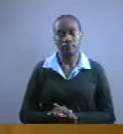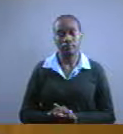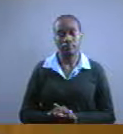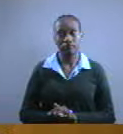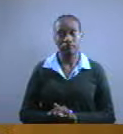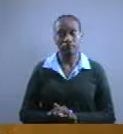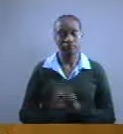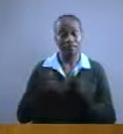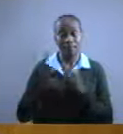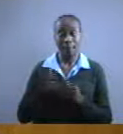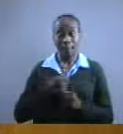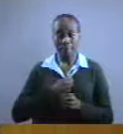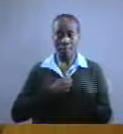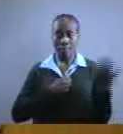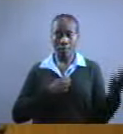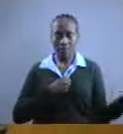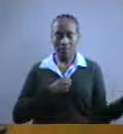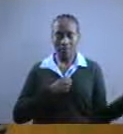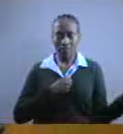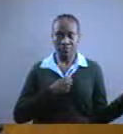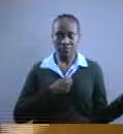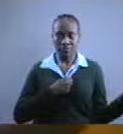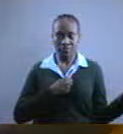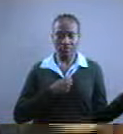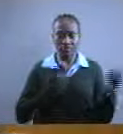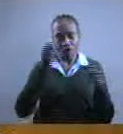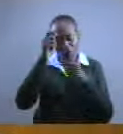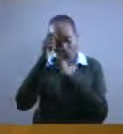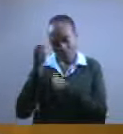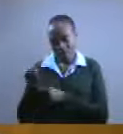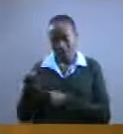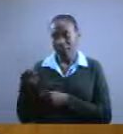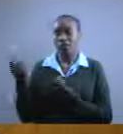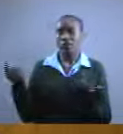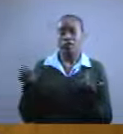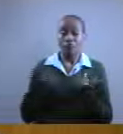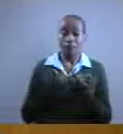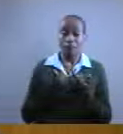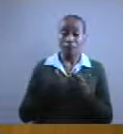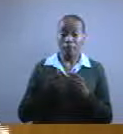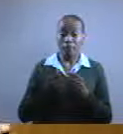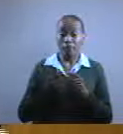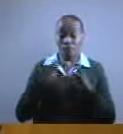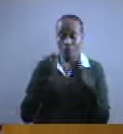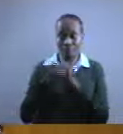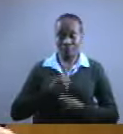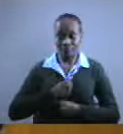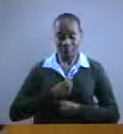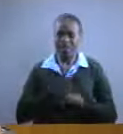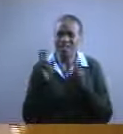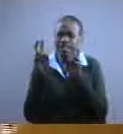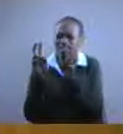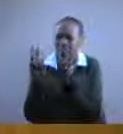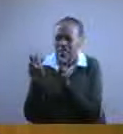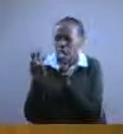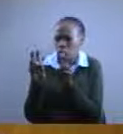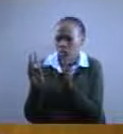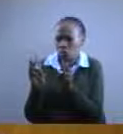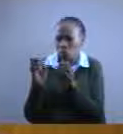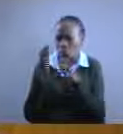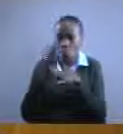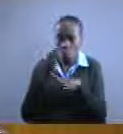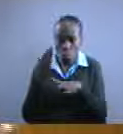those on my left, particularly Honorable Harris, who serves in our committee, that the issue of youth